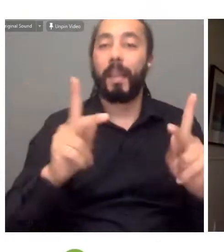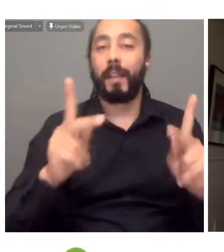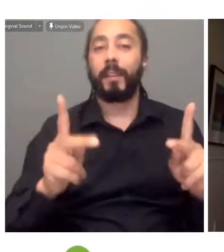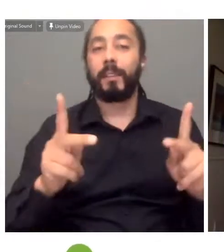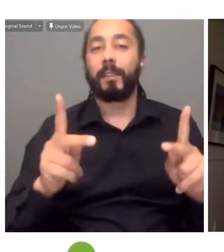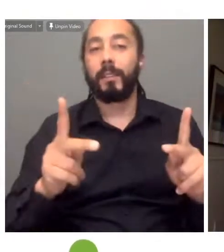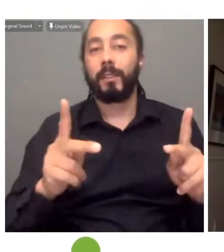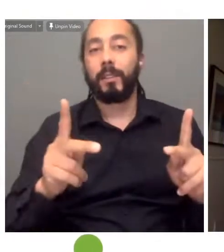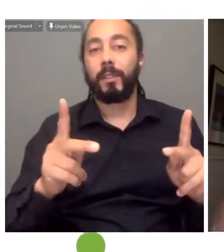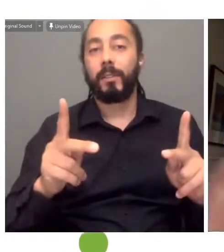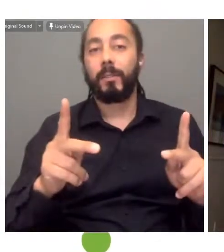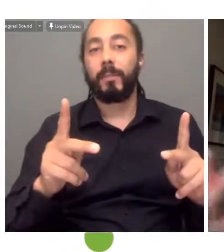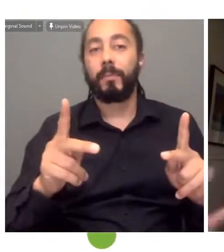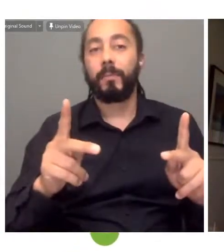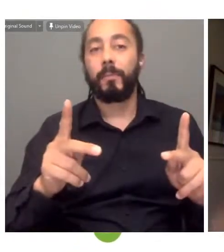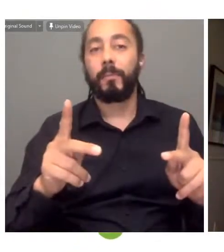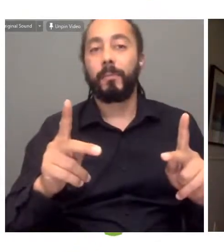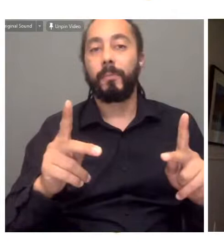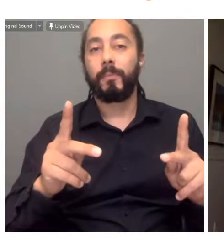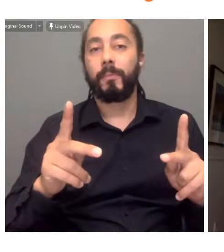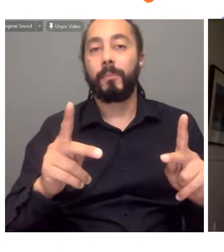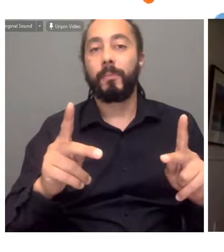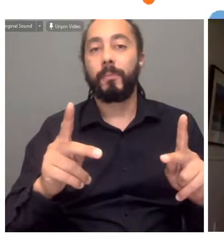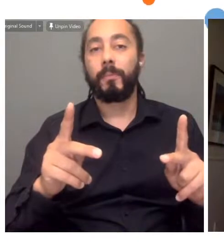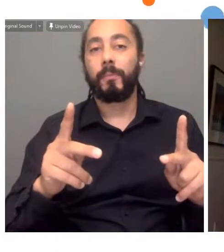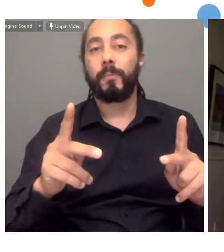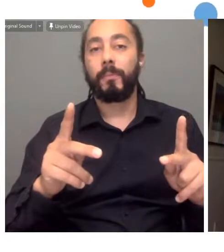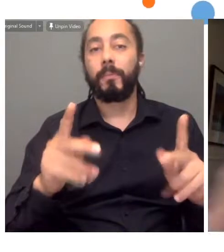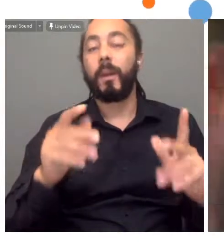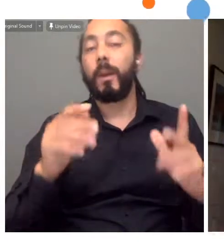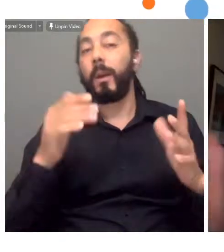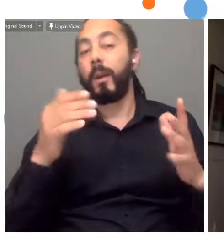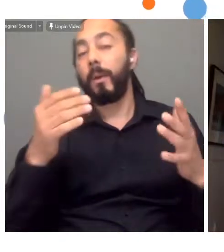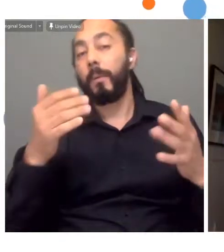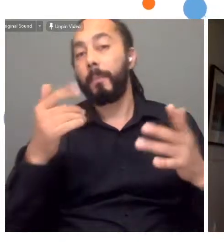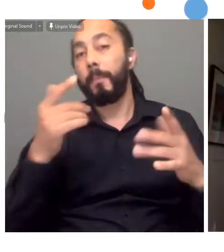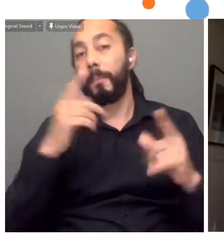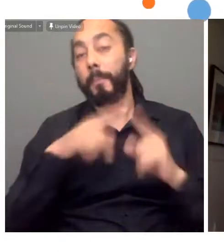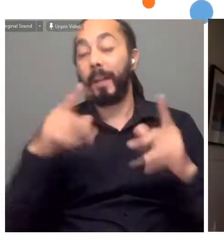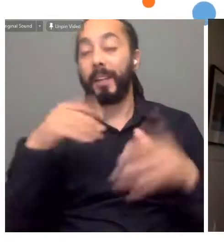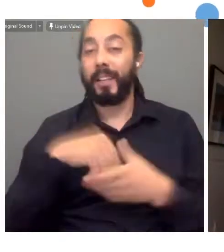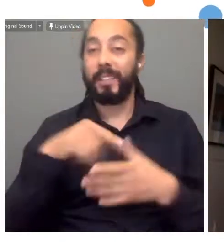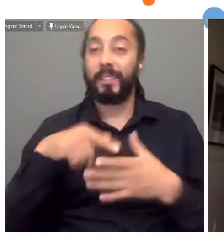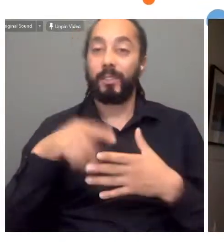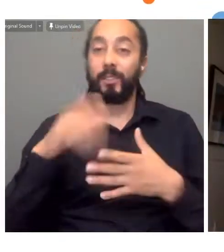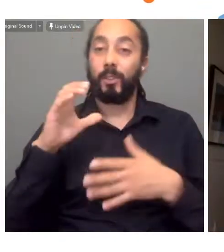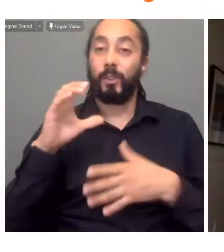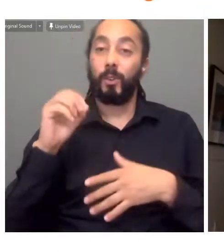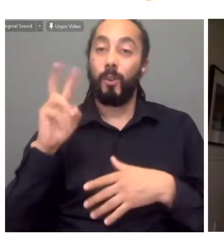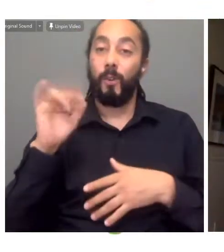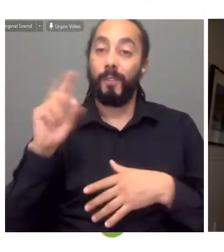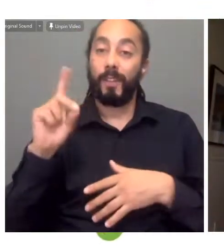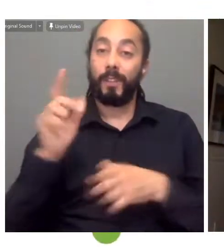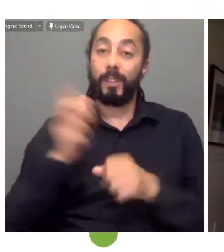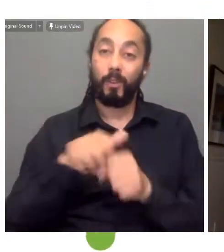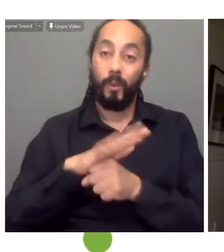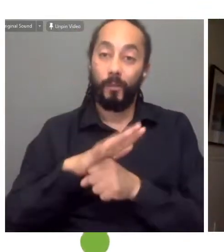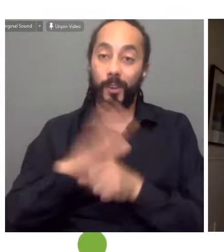to re-engage with in this new COVID, post-COVID world?